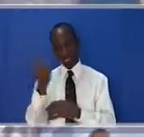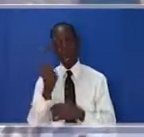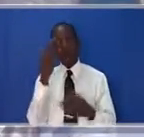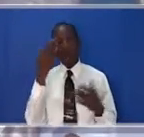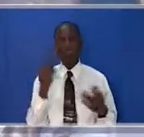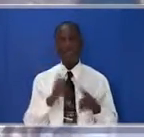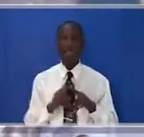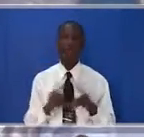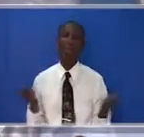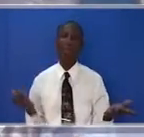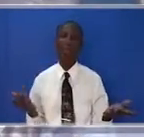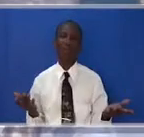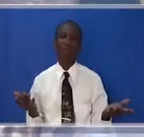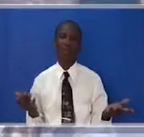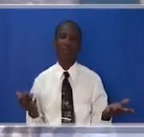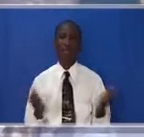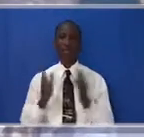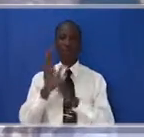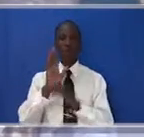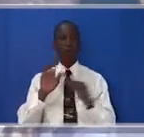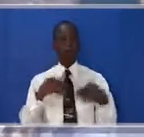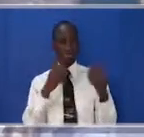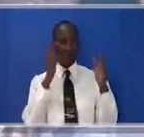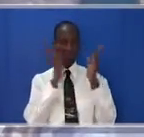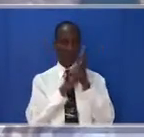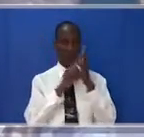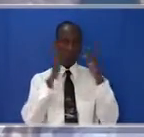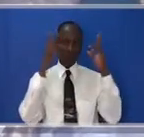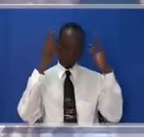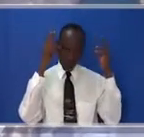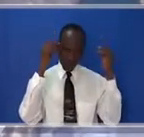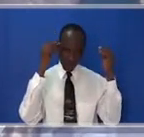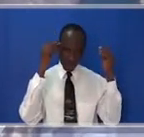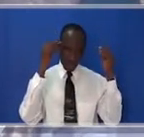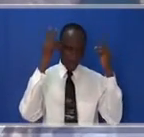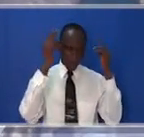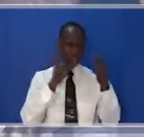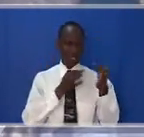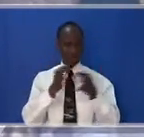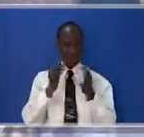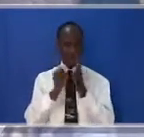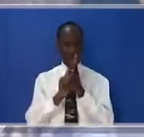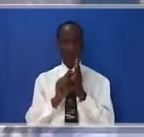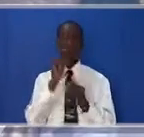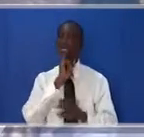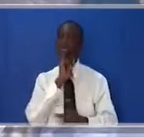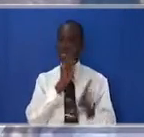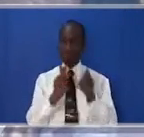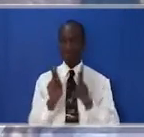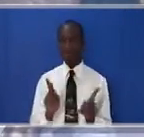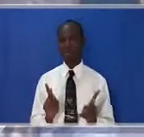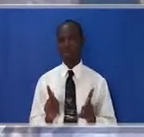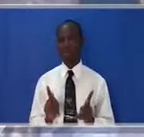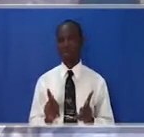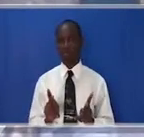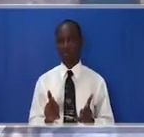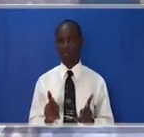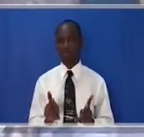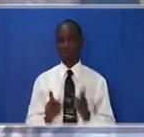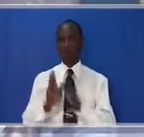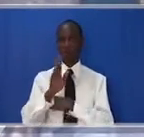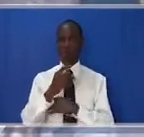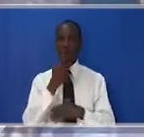anse onu ene yankopon de mra no ma no ma o de ko ma ni man Israel inti no ofre no mako a Moses emra but o wi o se me she